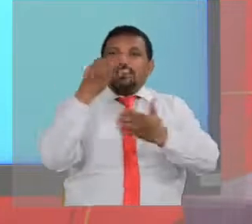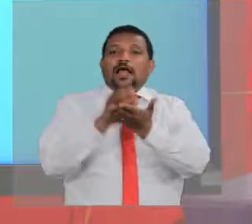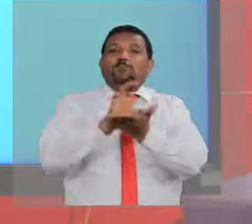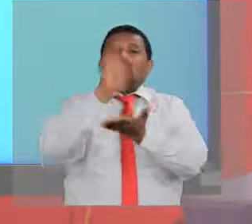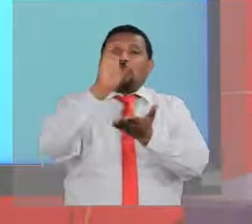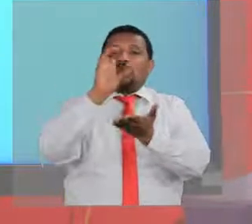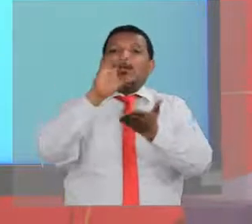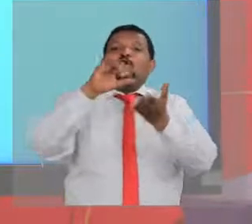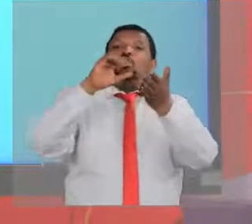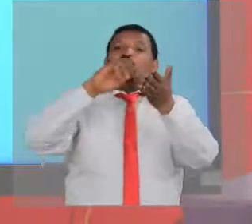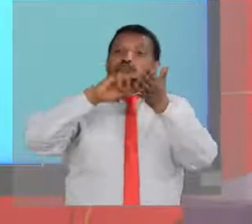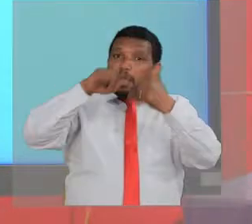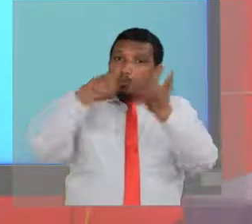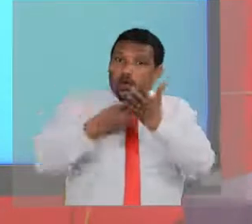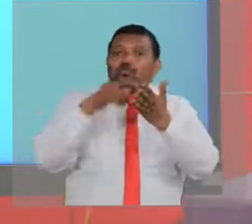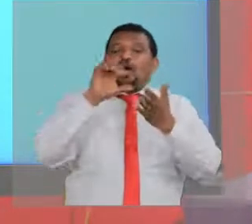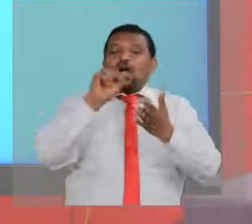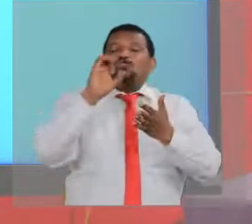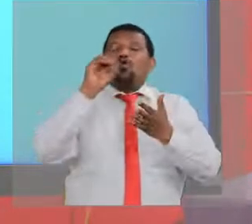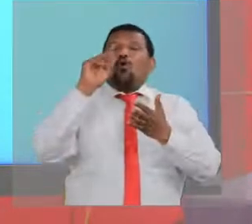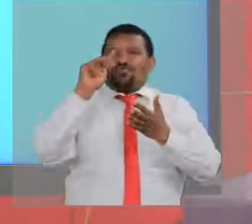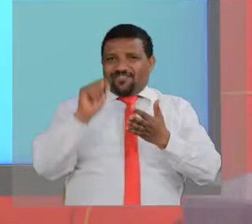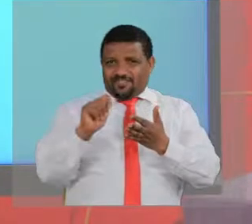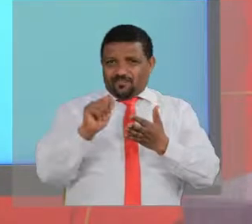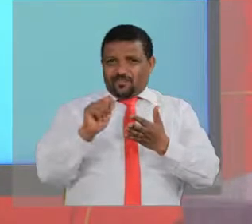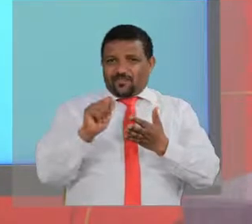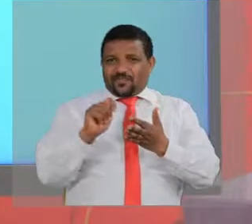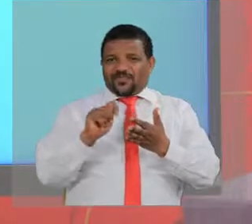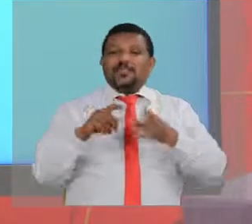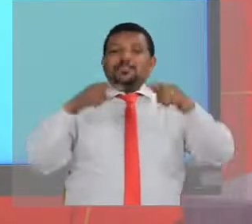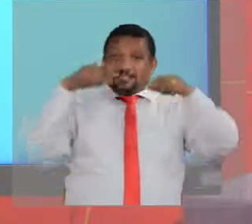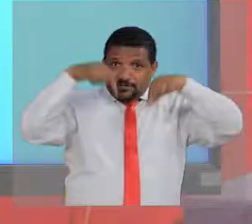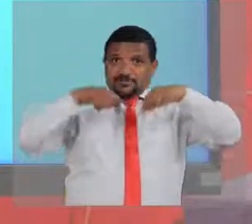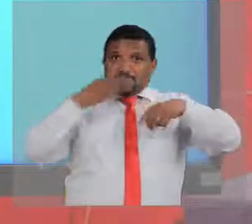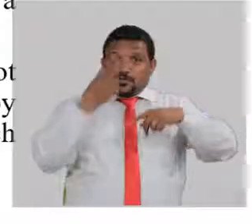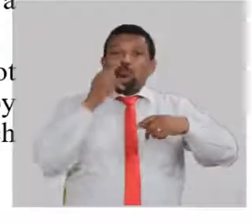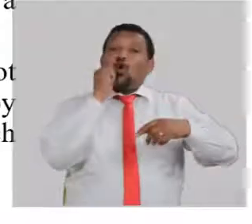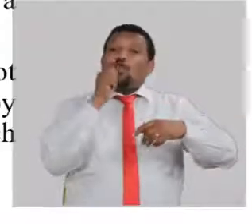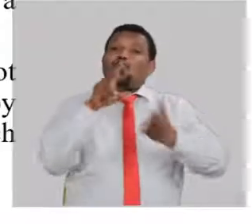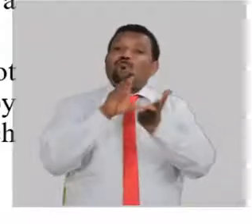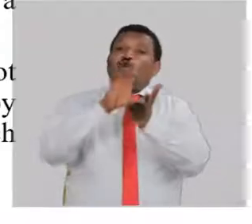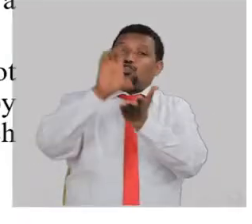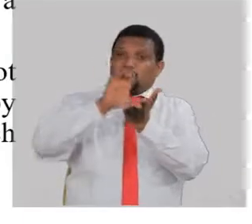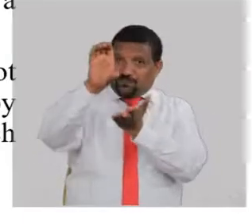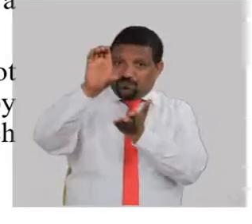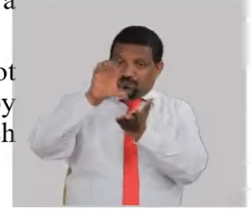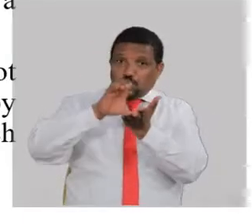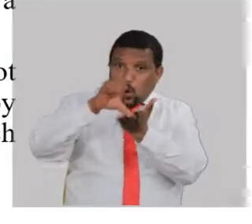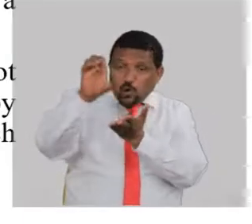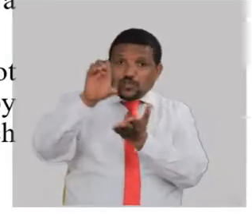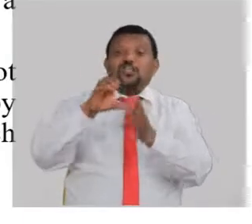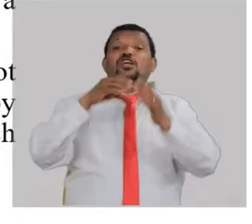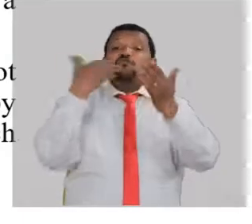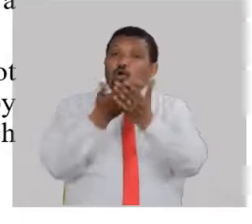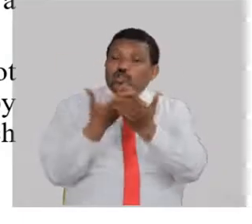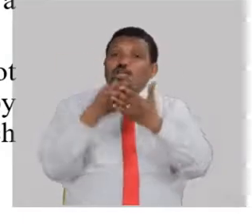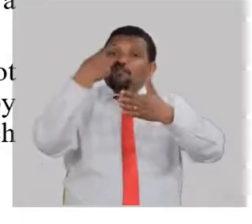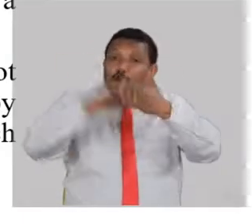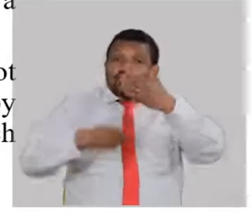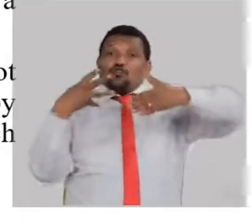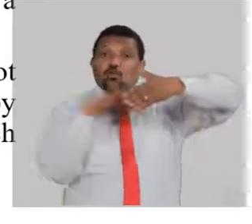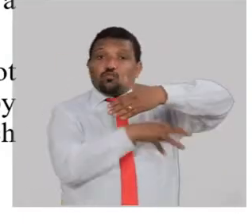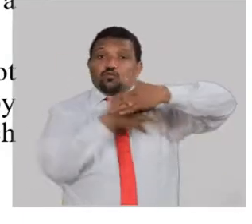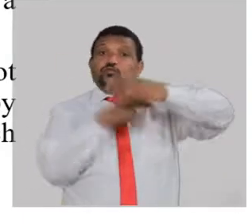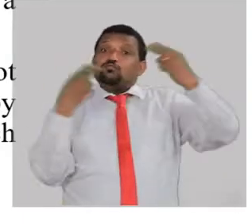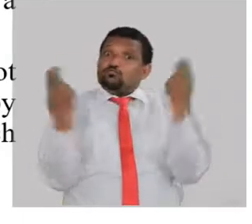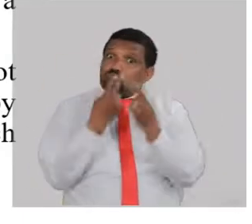about isoquants. Today, we are going to see the theory of cost. Cost is the monetary value of inputs